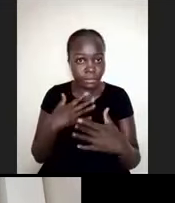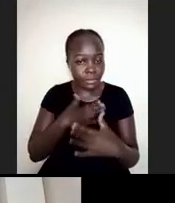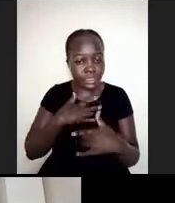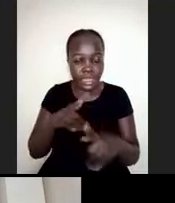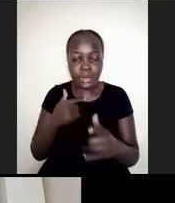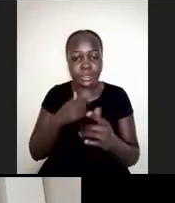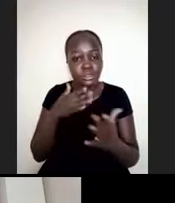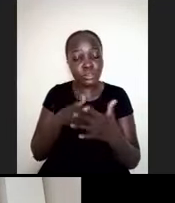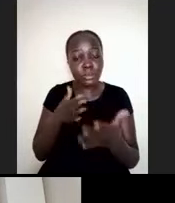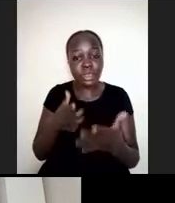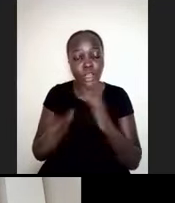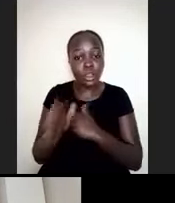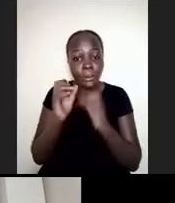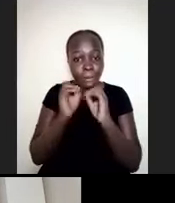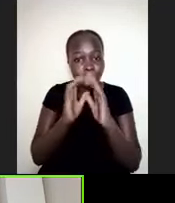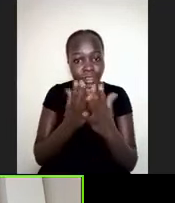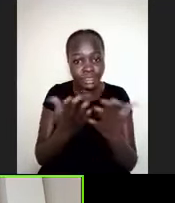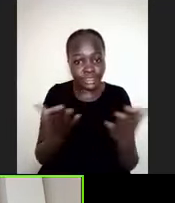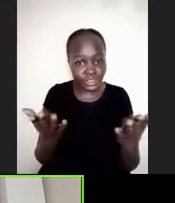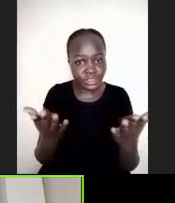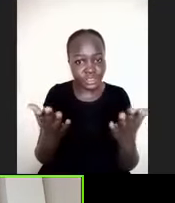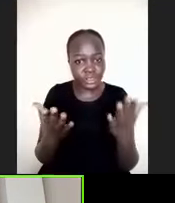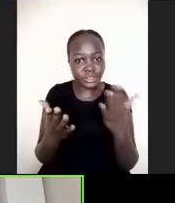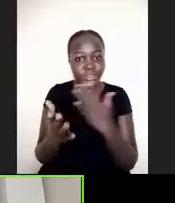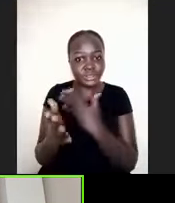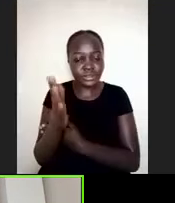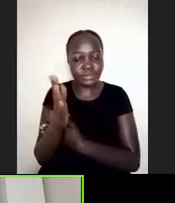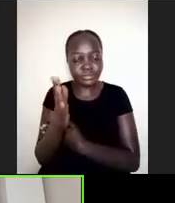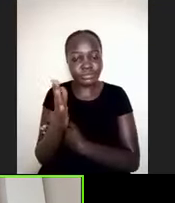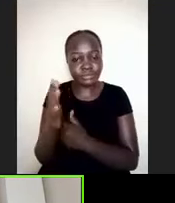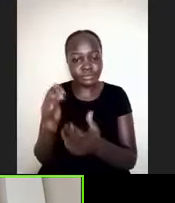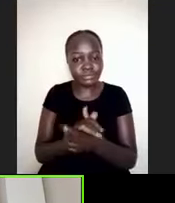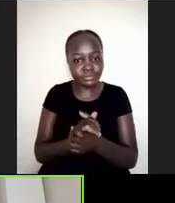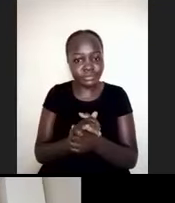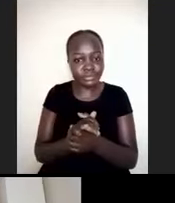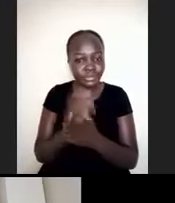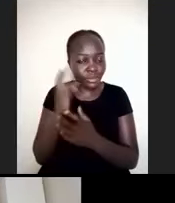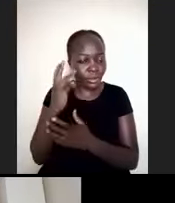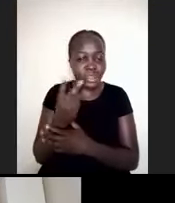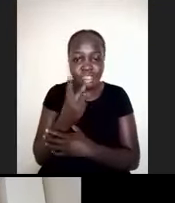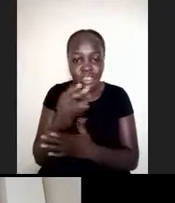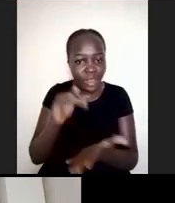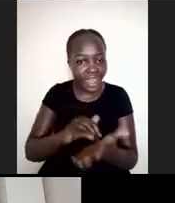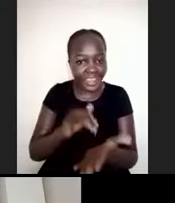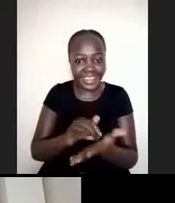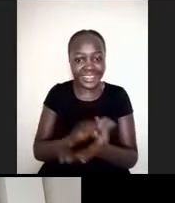you. And wow. Hope I'll see you soon.